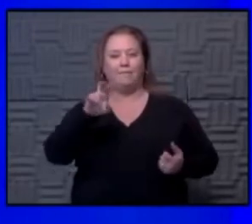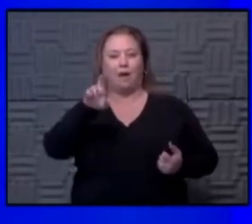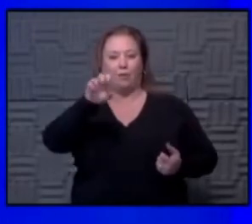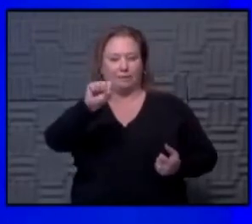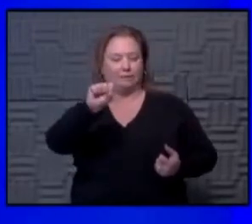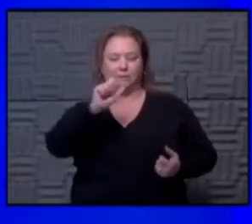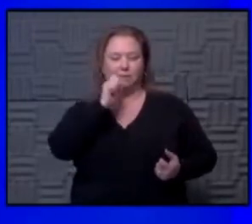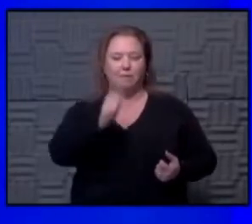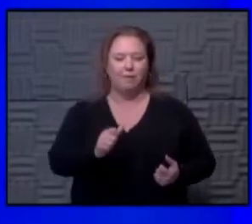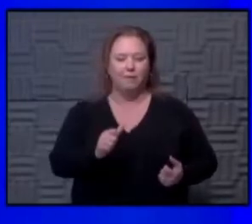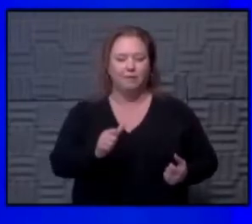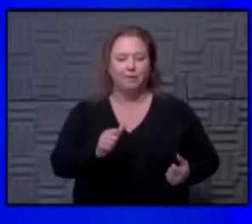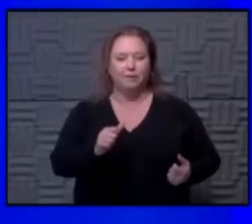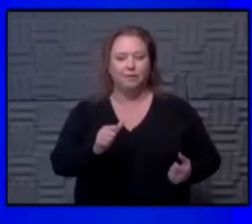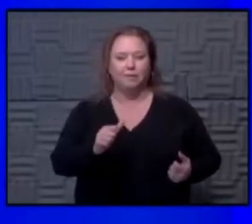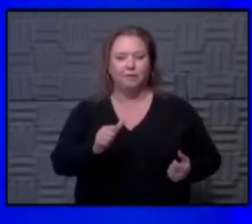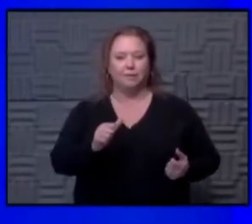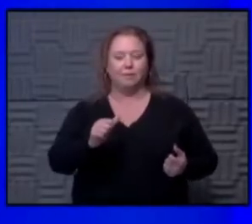any